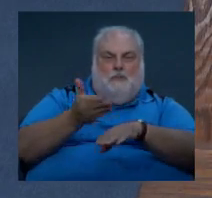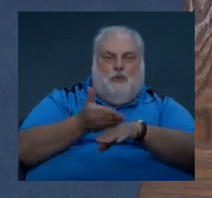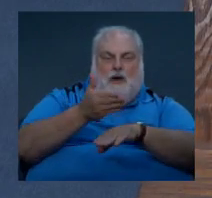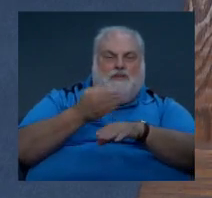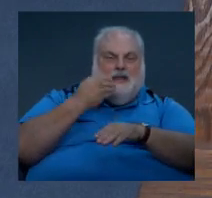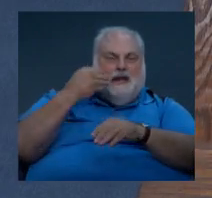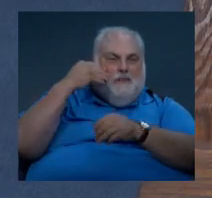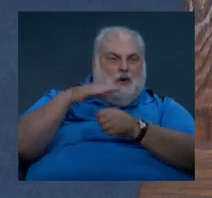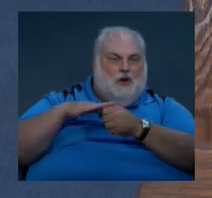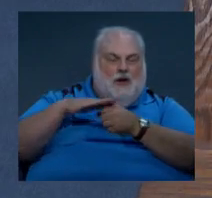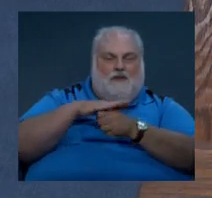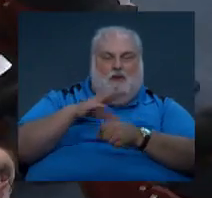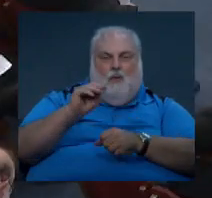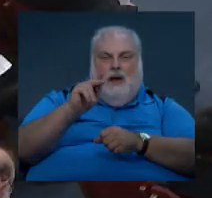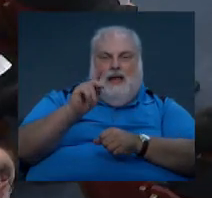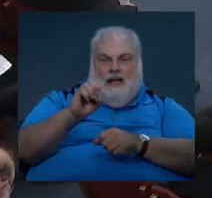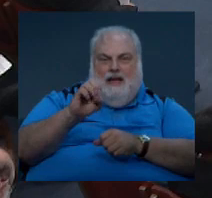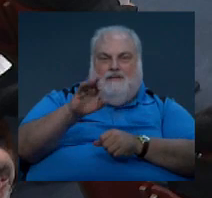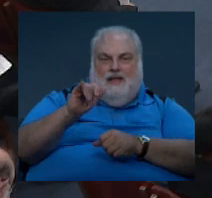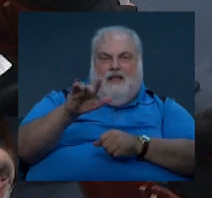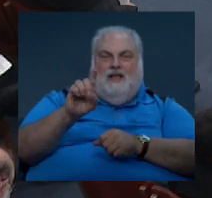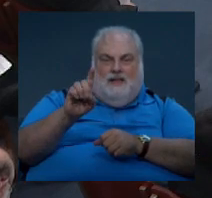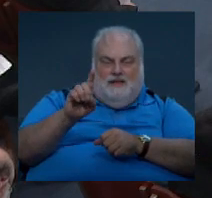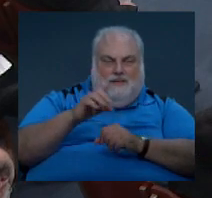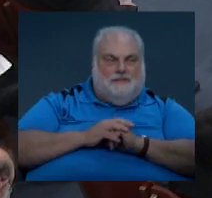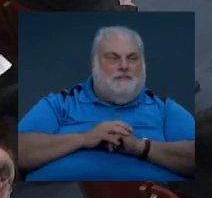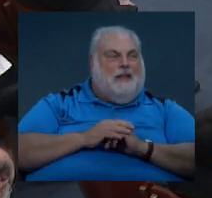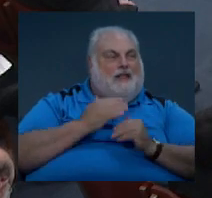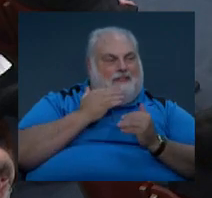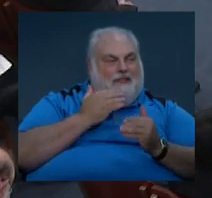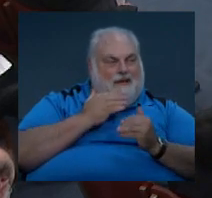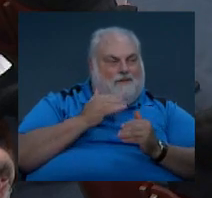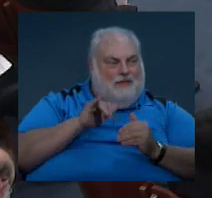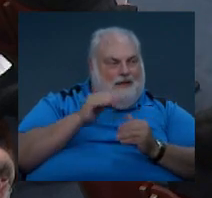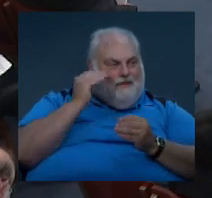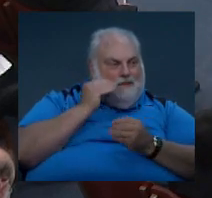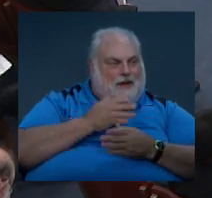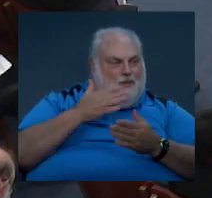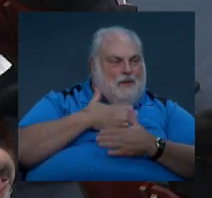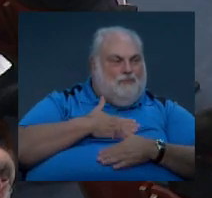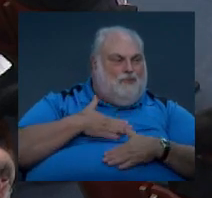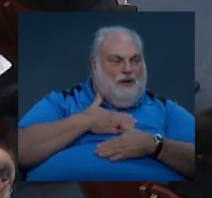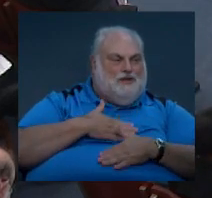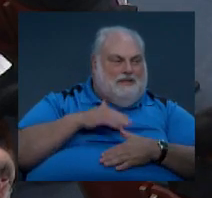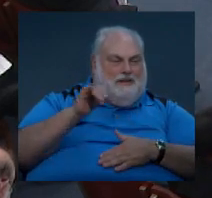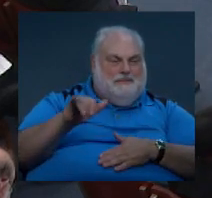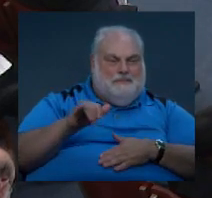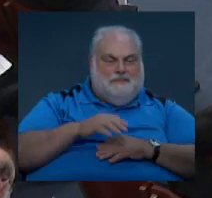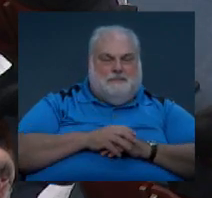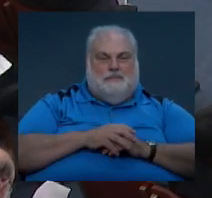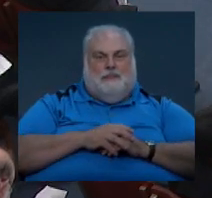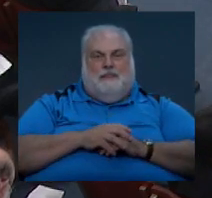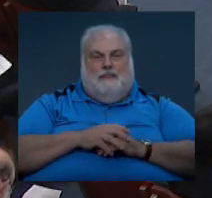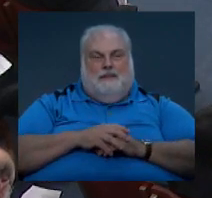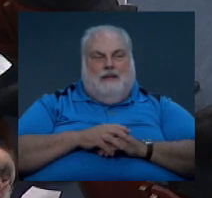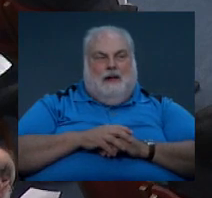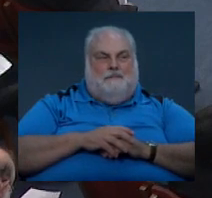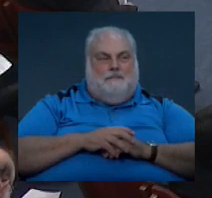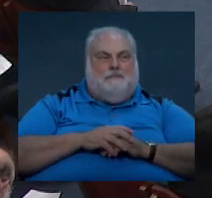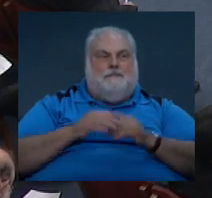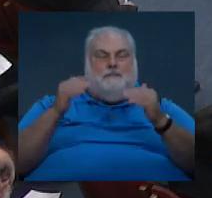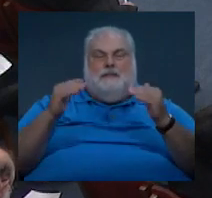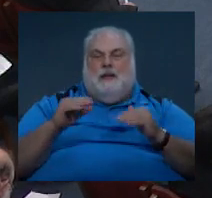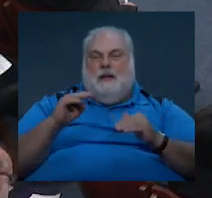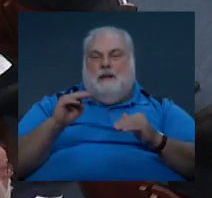Wakefield. So that's all I had to say. Thank you. Mr. Lavelle, thank you so much for that information. We do appreciate you. All right,